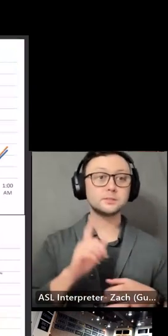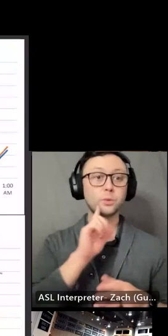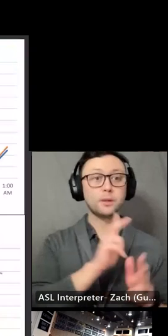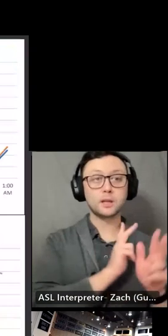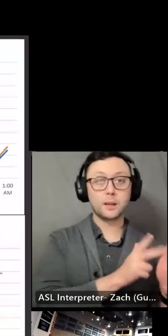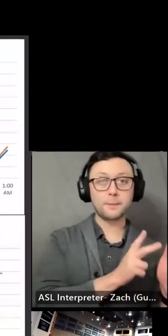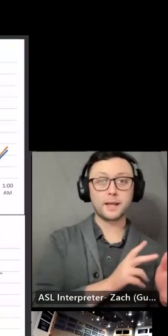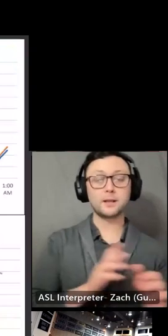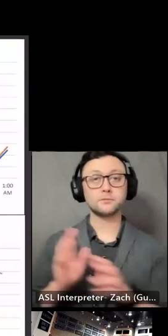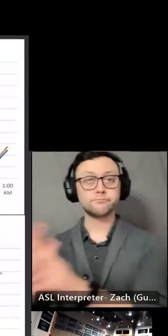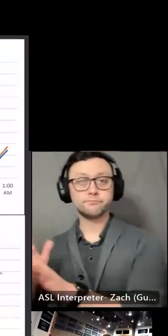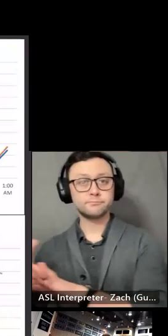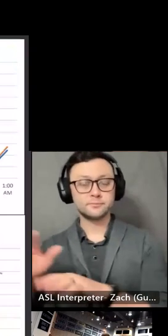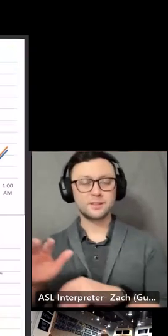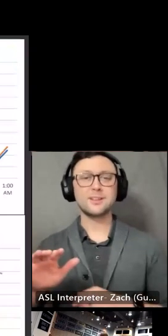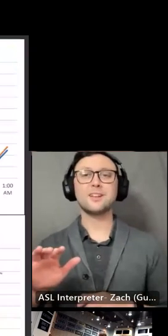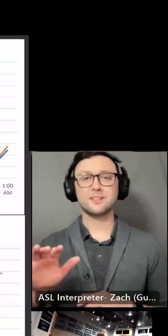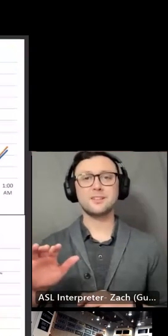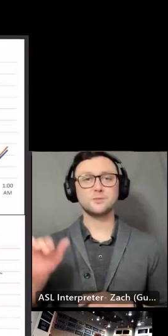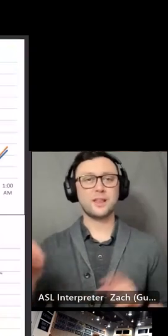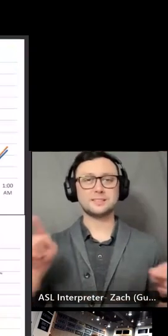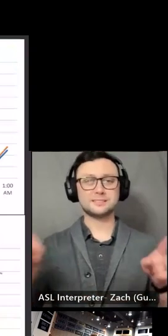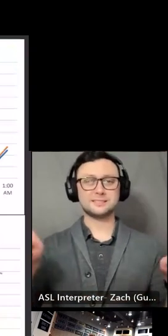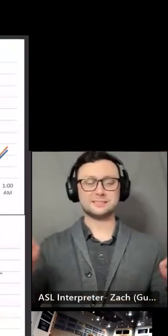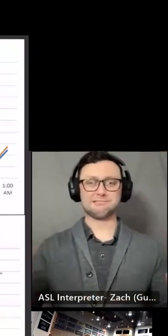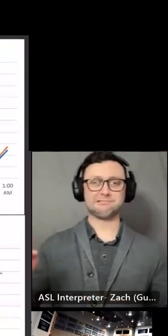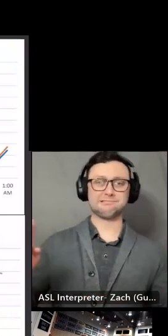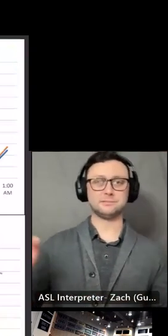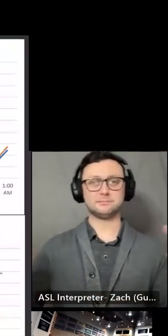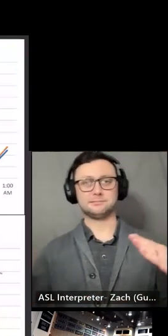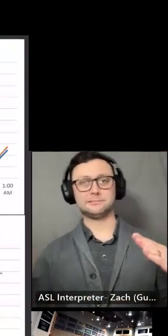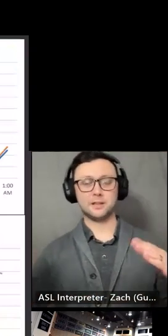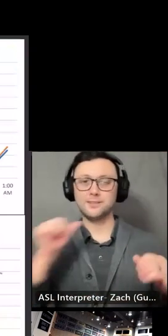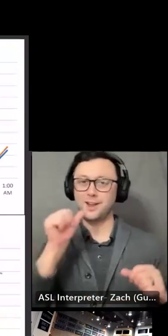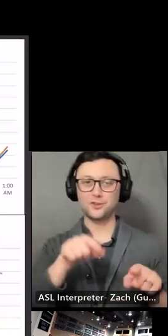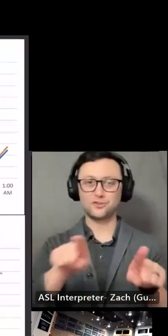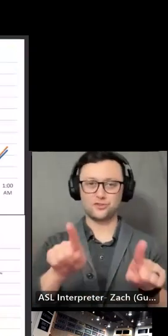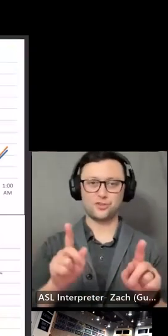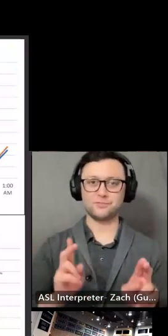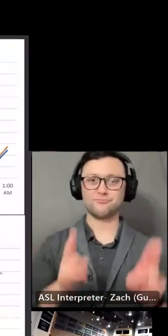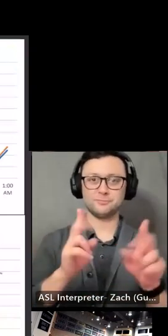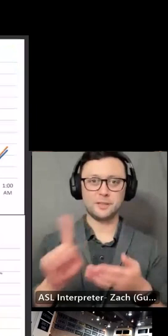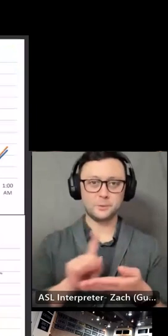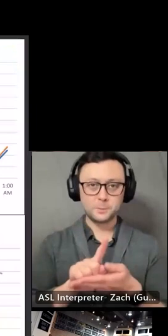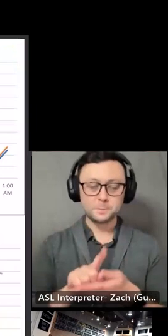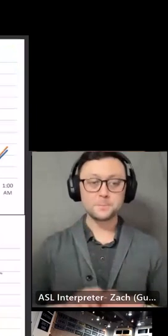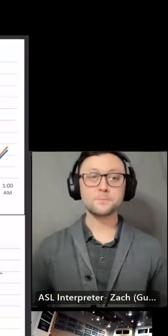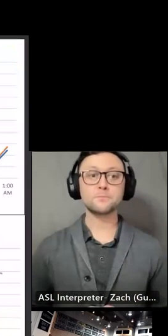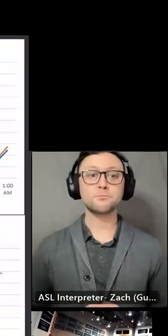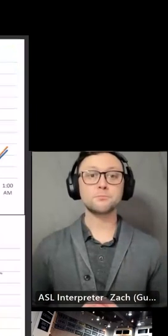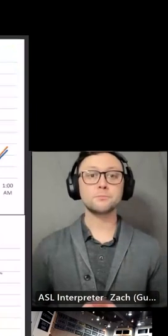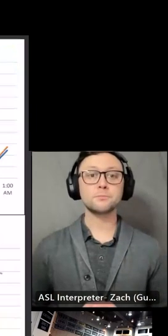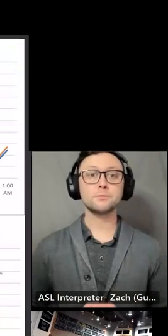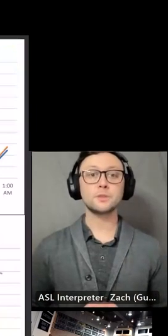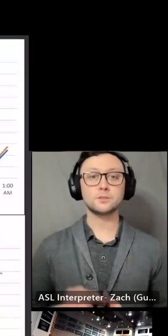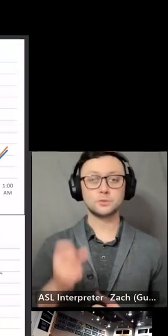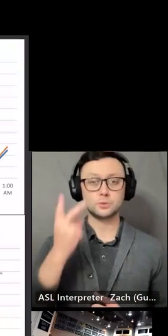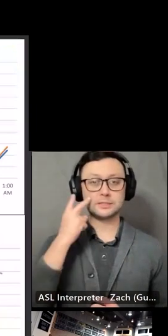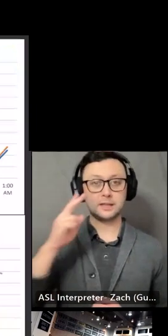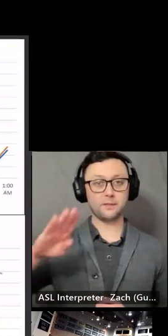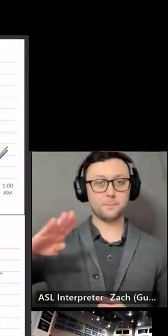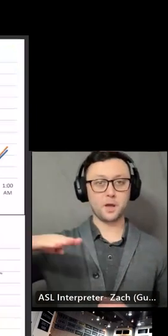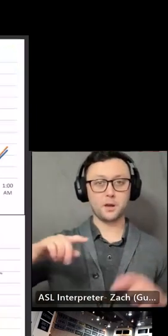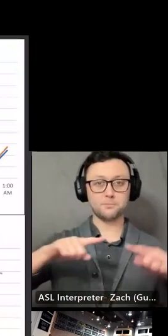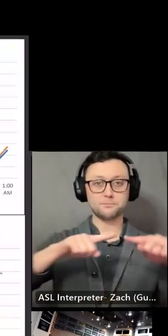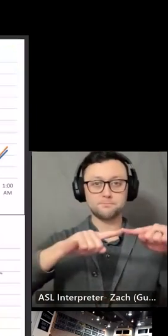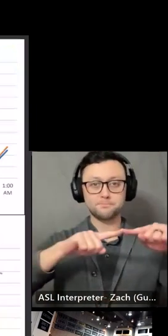in and out of the facility. So we did want to provide some context. And so we highlighted sort of with the graph on the bottom